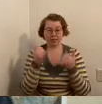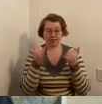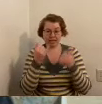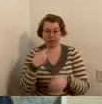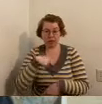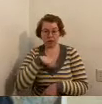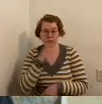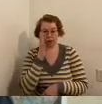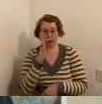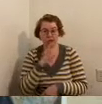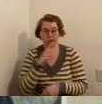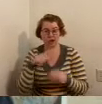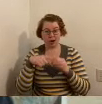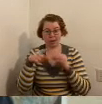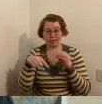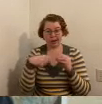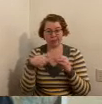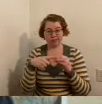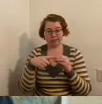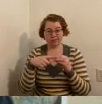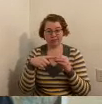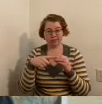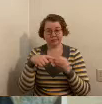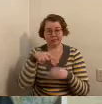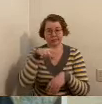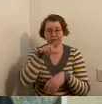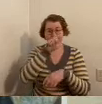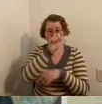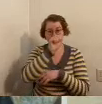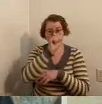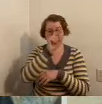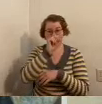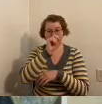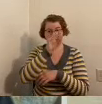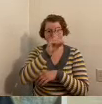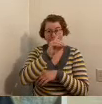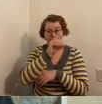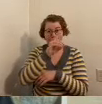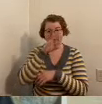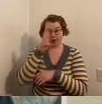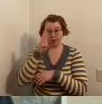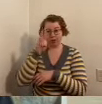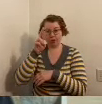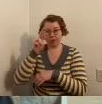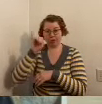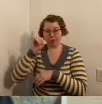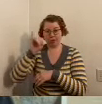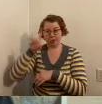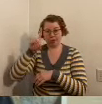Today, we're going to talk about the land bridge theory.